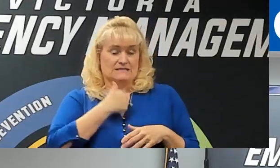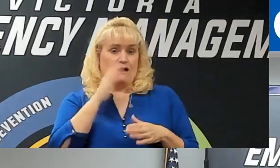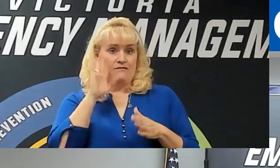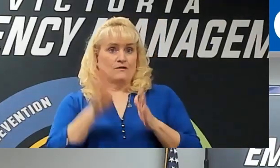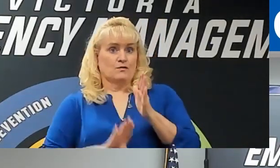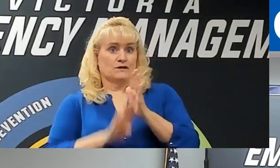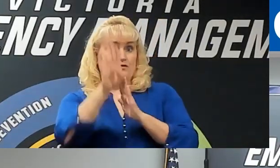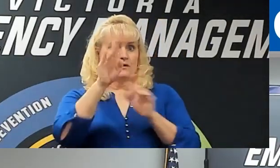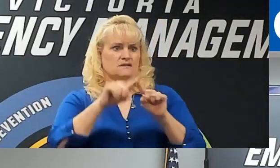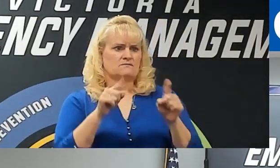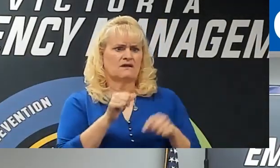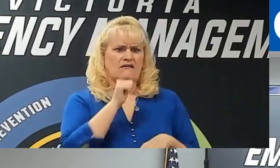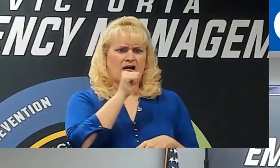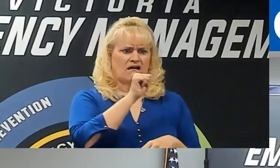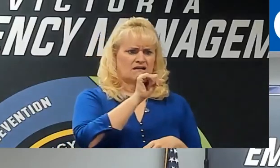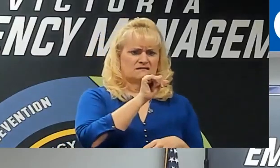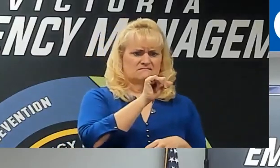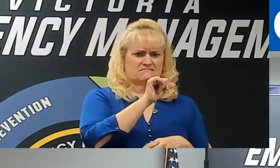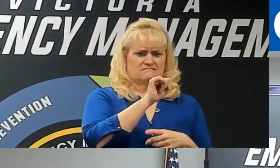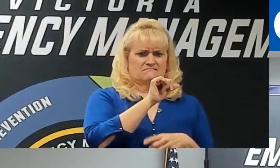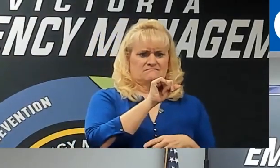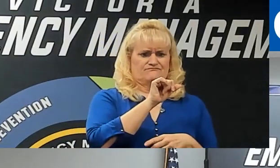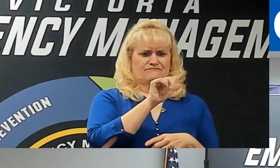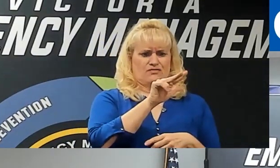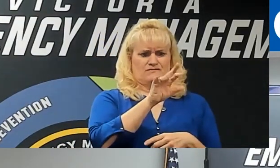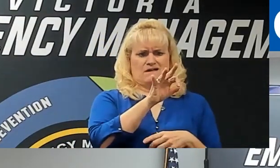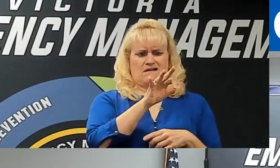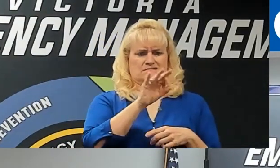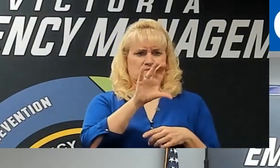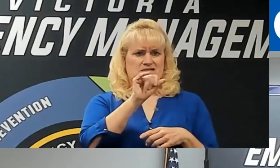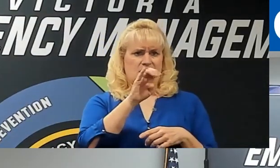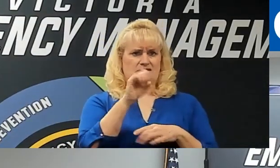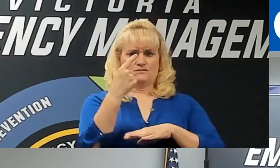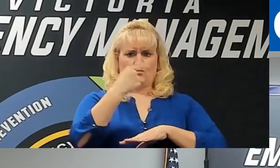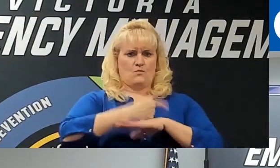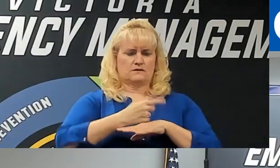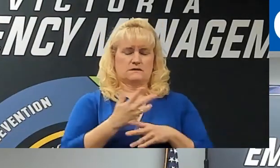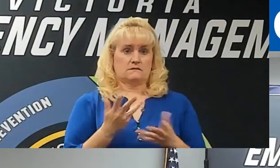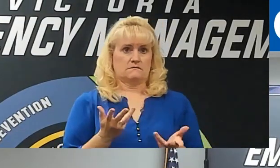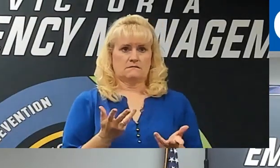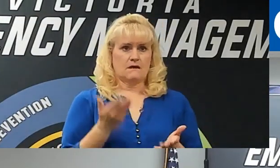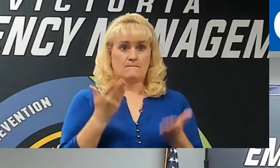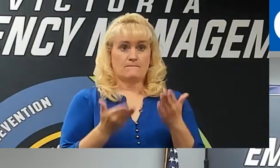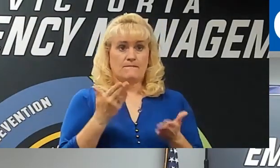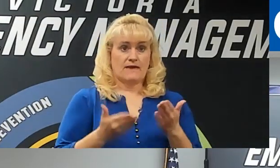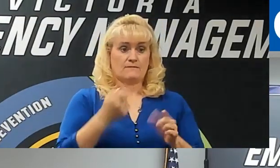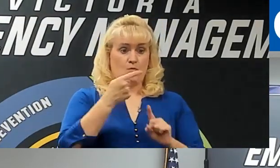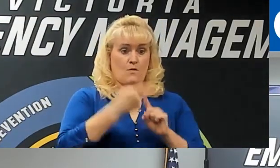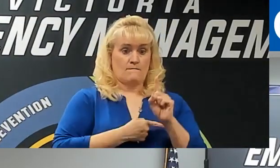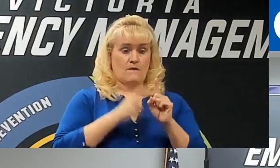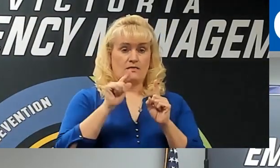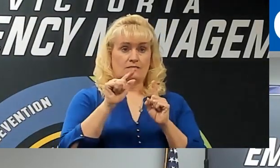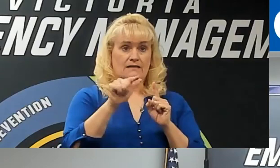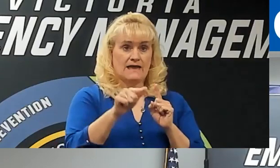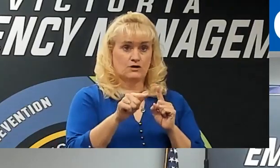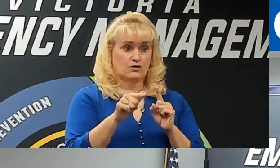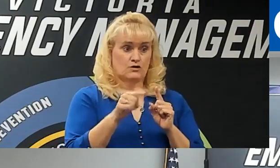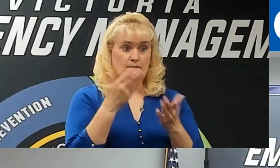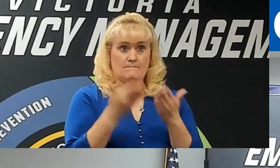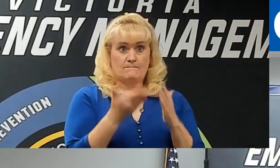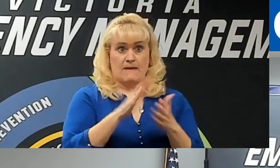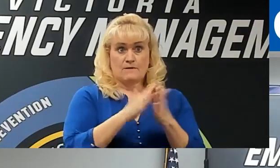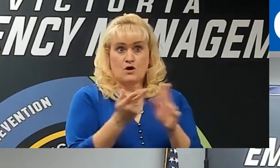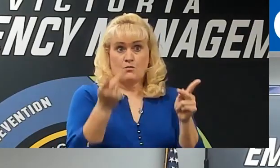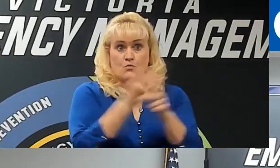90 cases in 3 days. So, but a month from now we may be saying, "Wow, I remember when it was only 90."